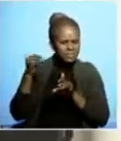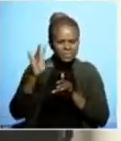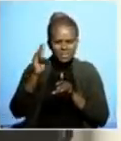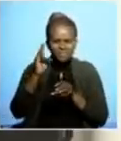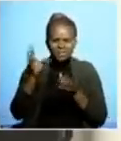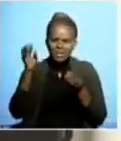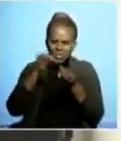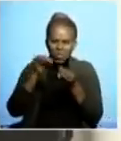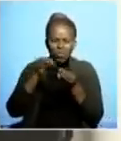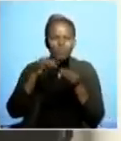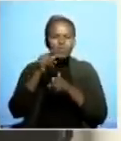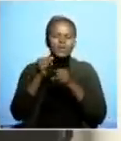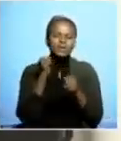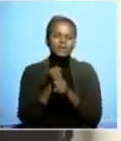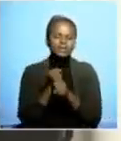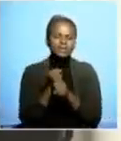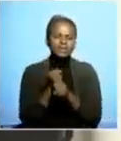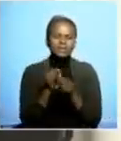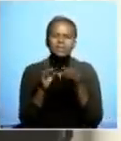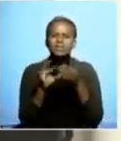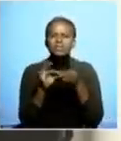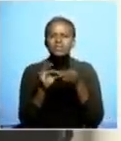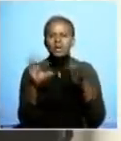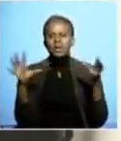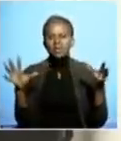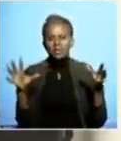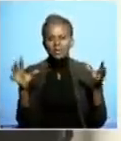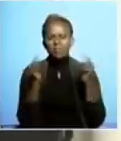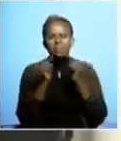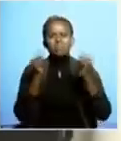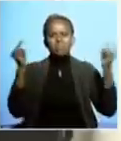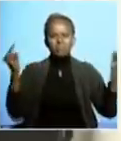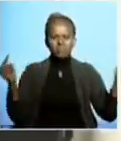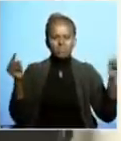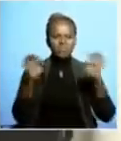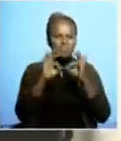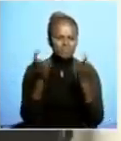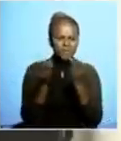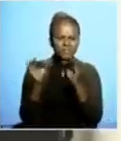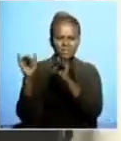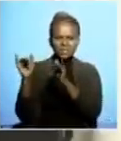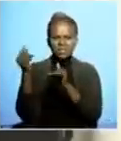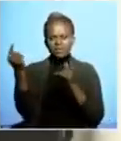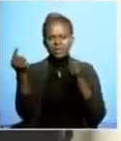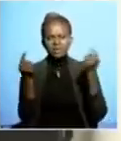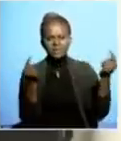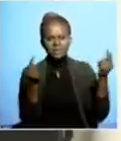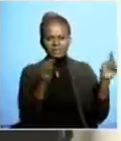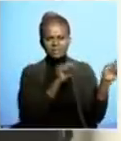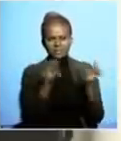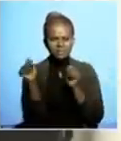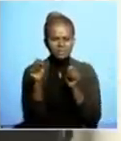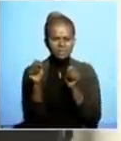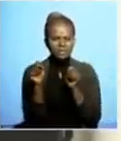7+ years. Disjointing, dismembering families. Transferring